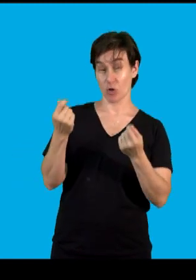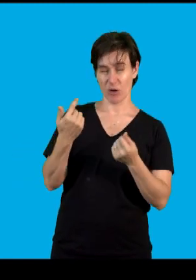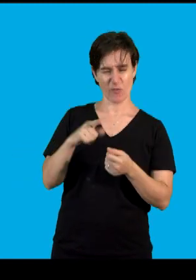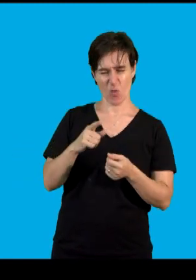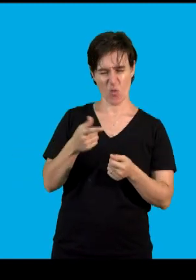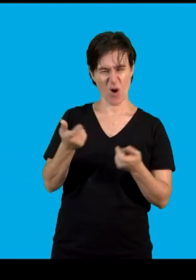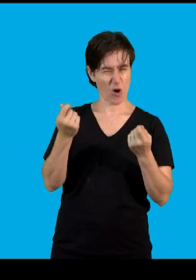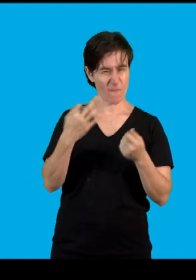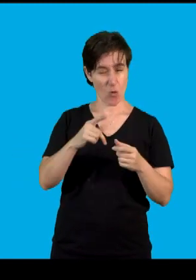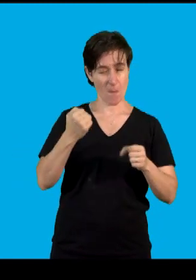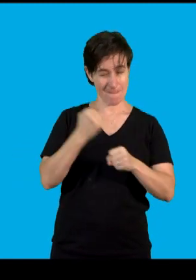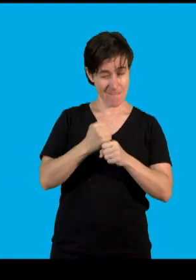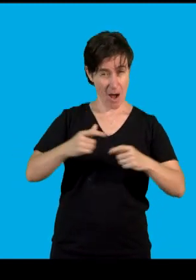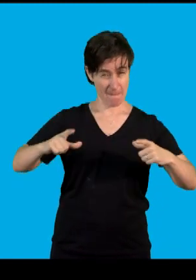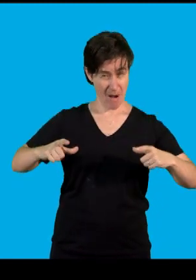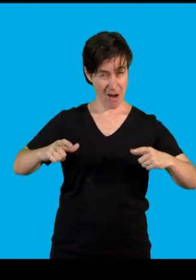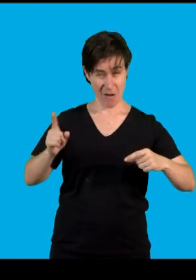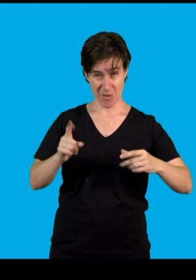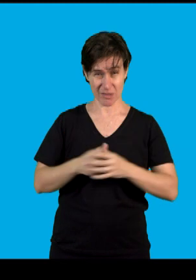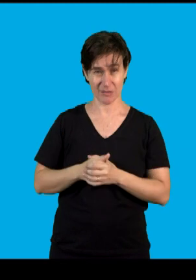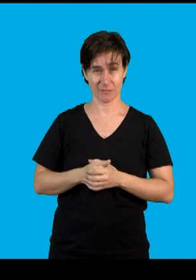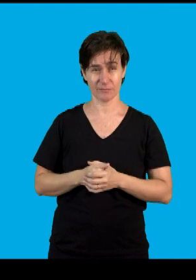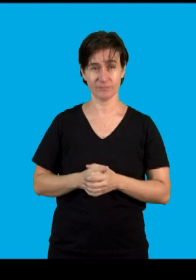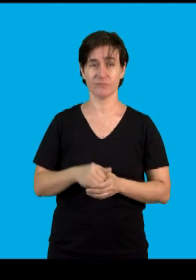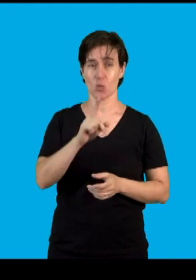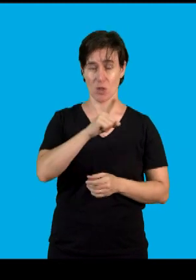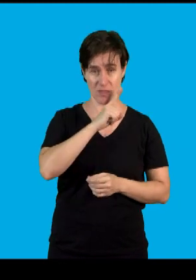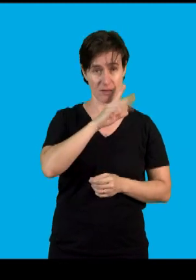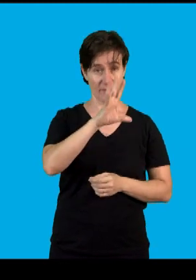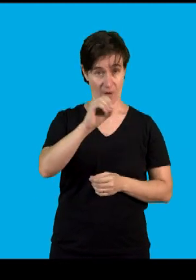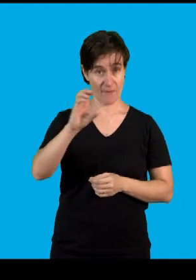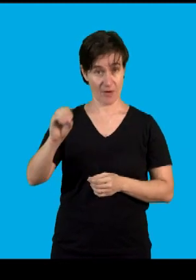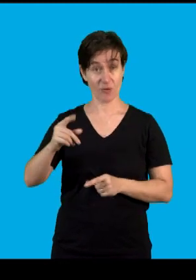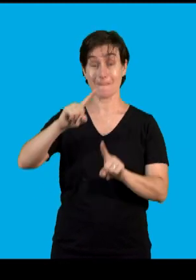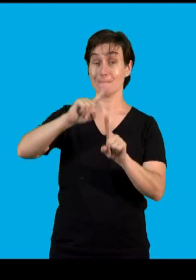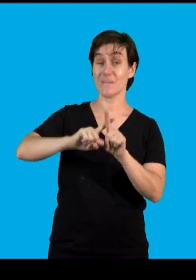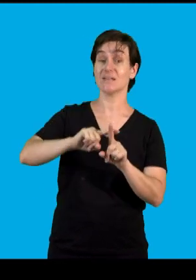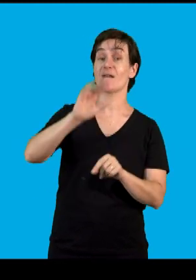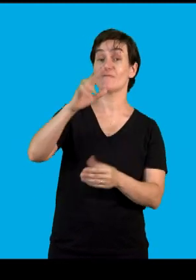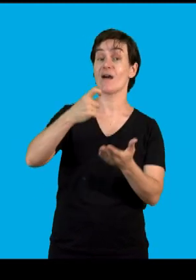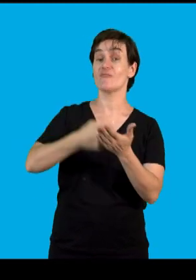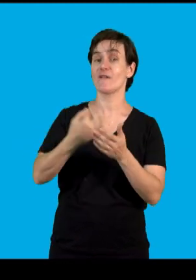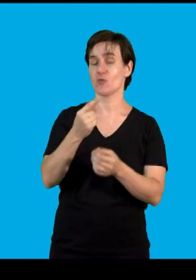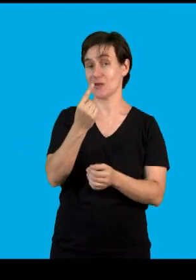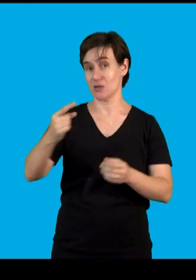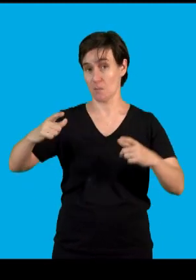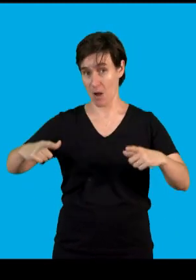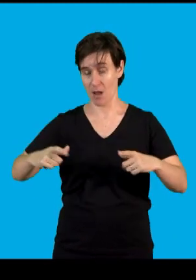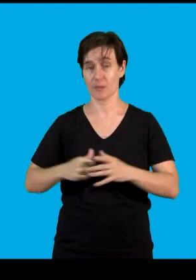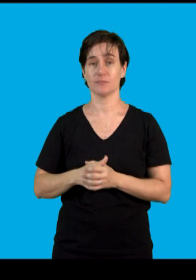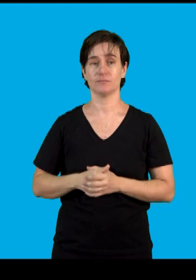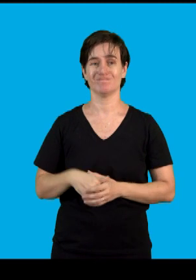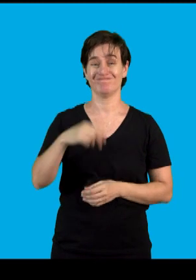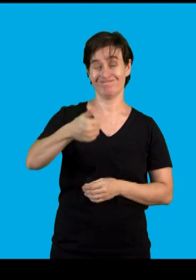the pies is the fixed cost, 1,500 plus 5 Rand per pie,